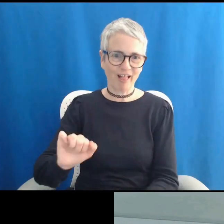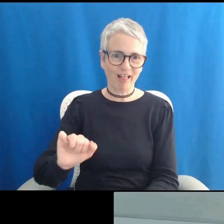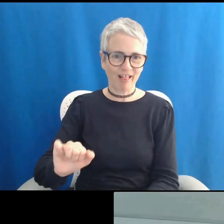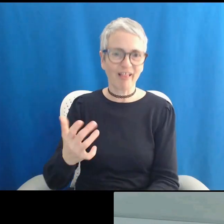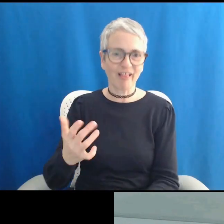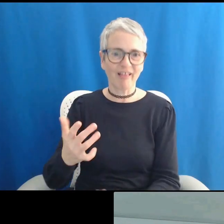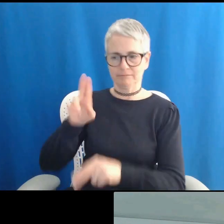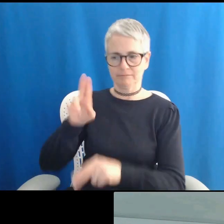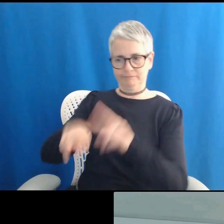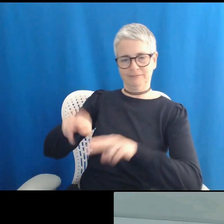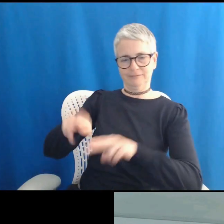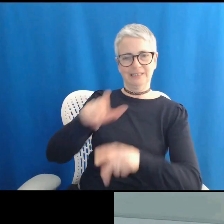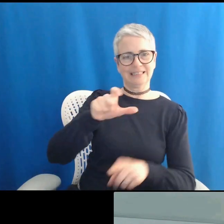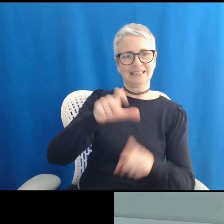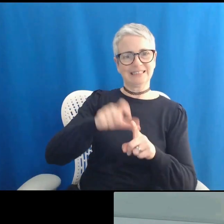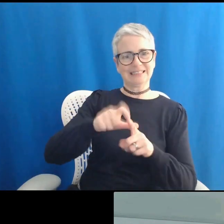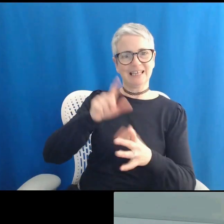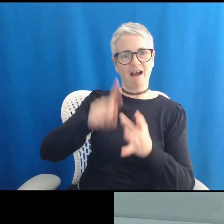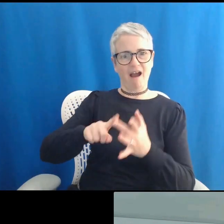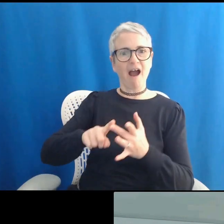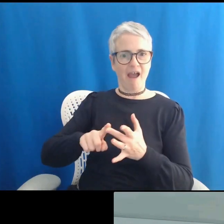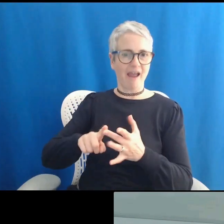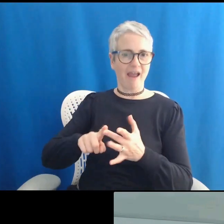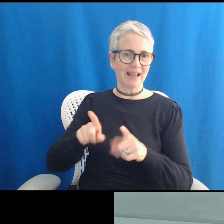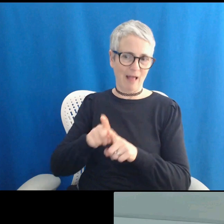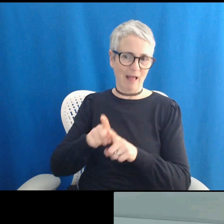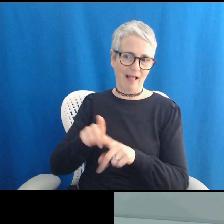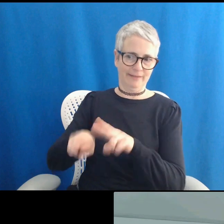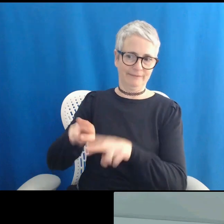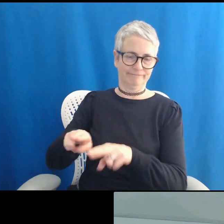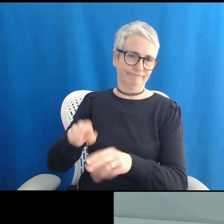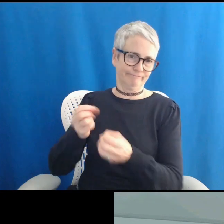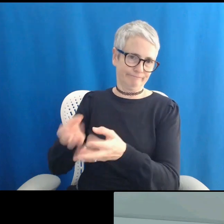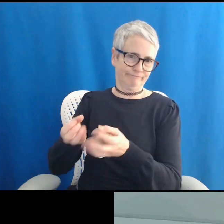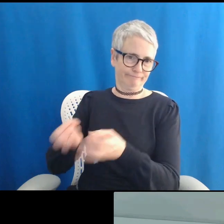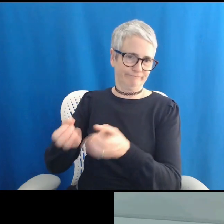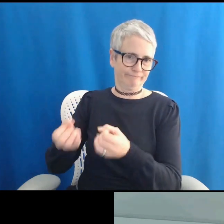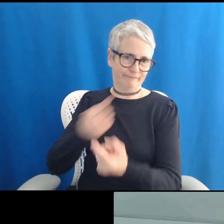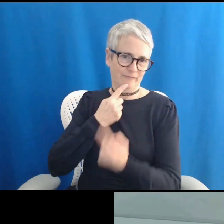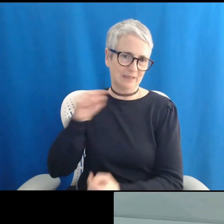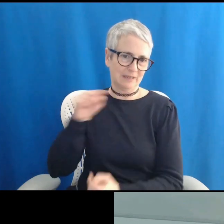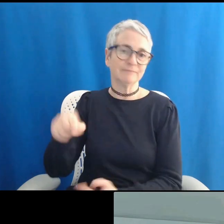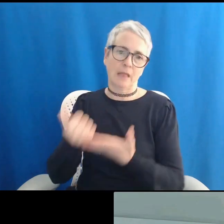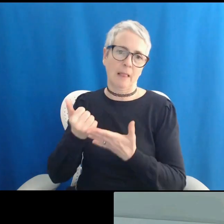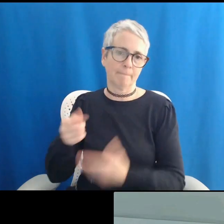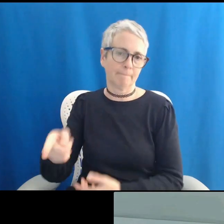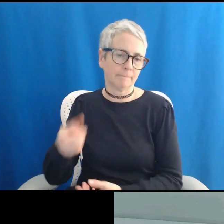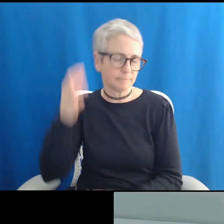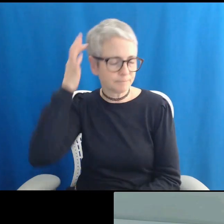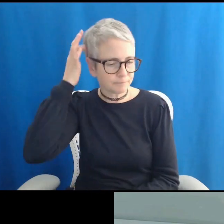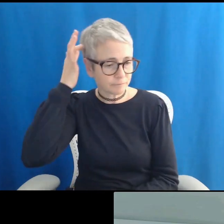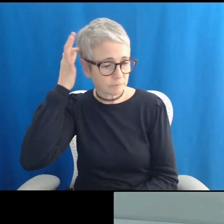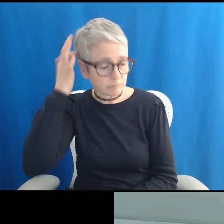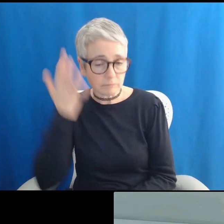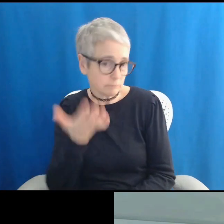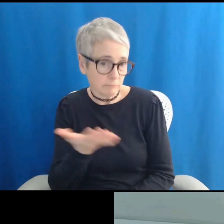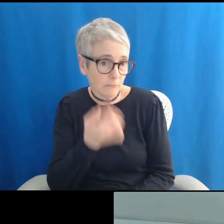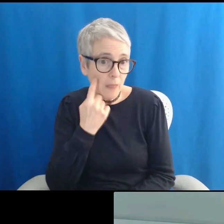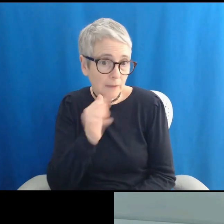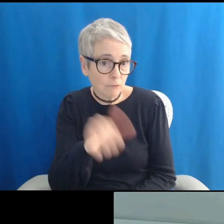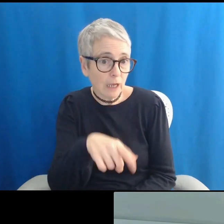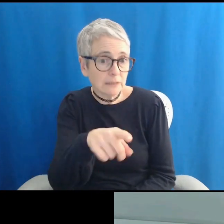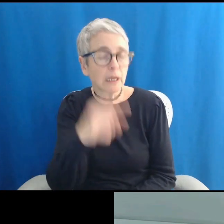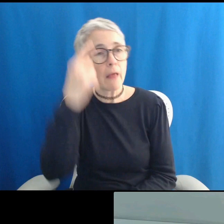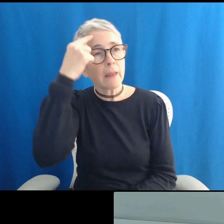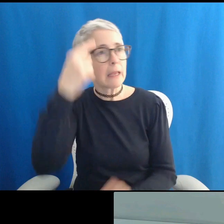by CDDO also helped. So yes, I think that the public sector regulations are something that are being seen as slightly